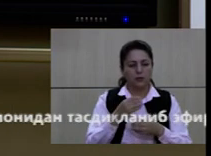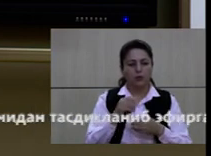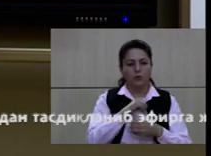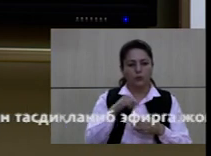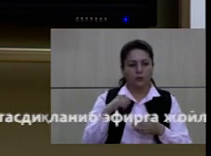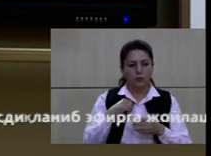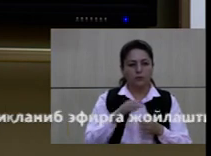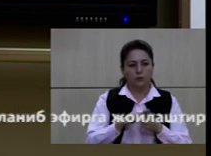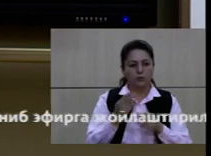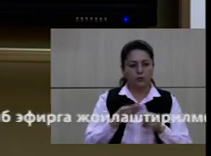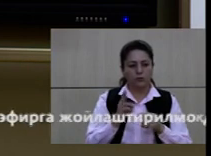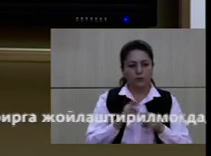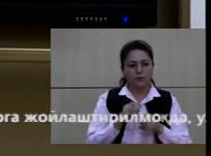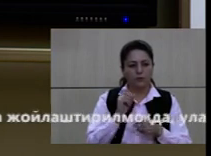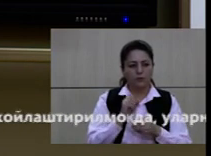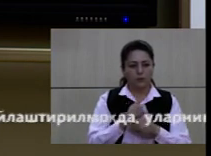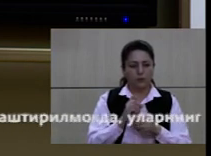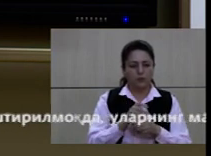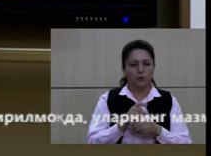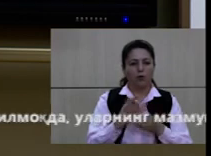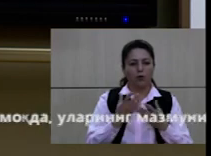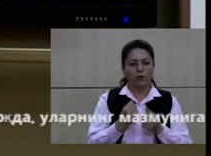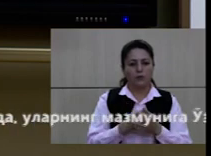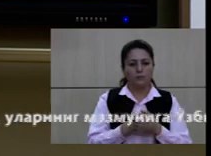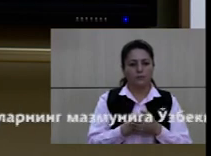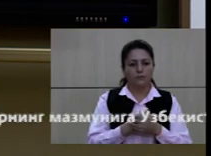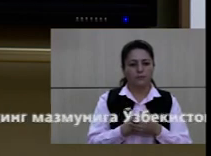mustaqil bajarish uchun vazifalarni oling.